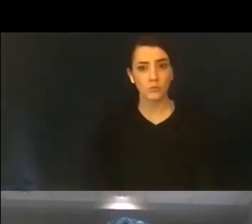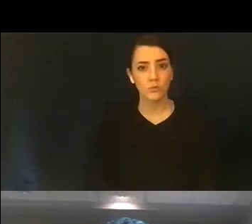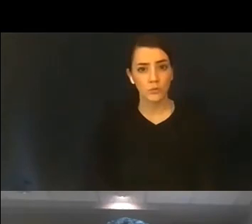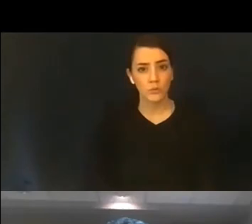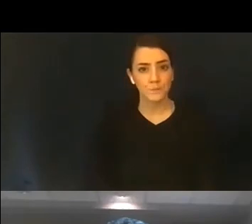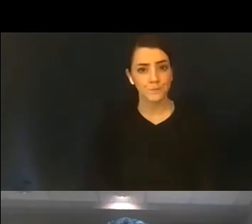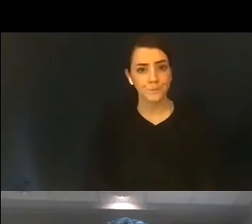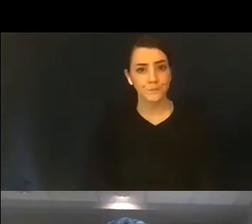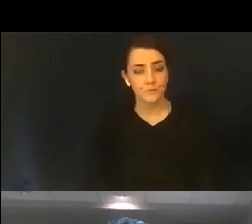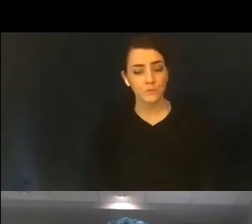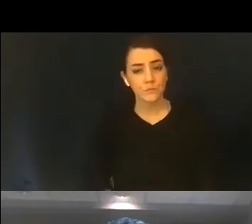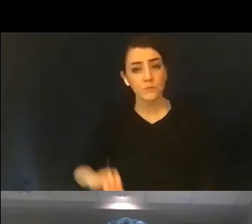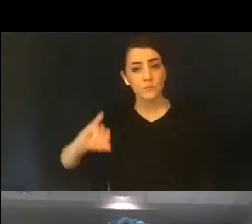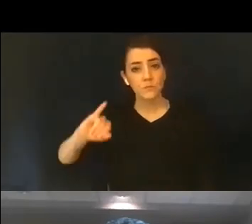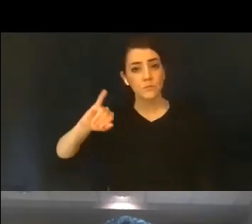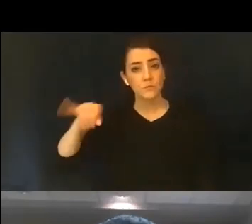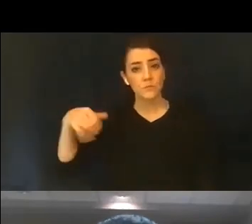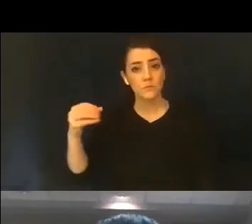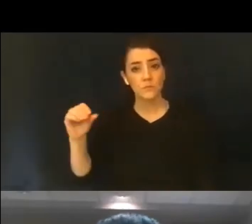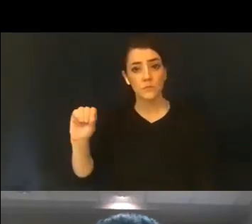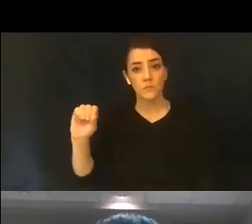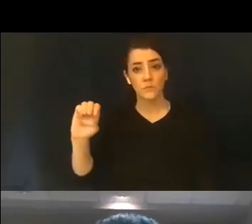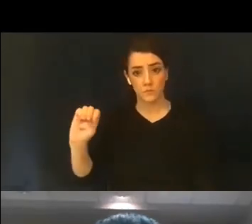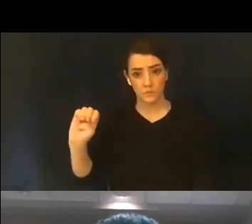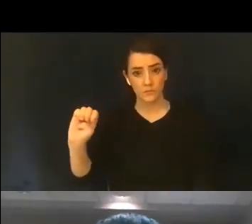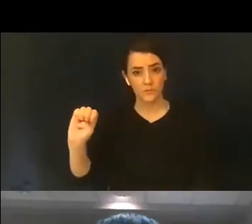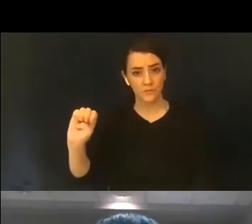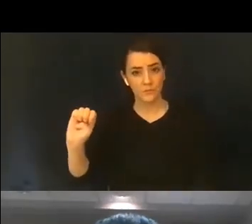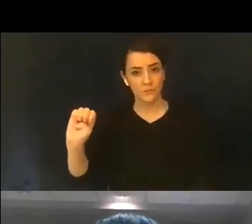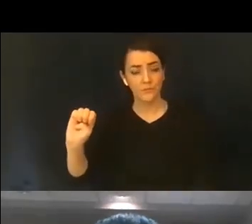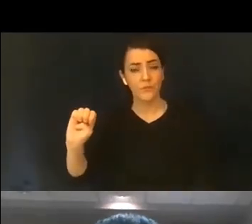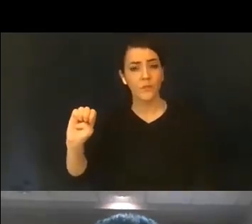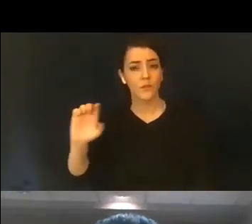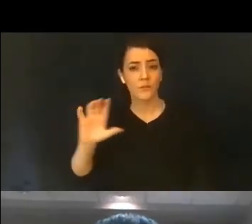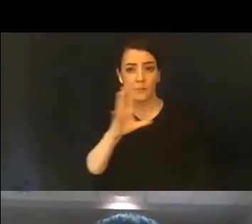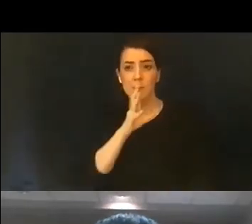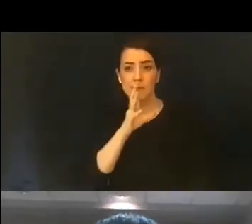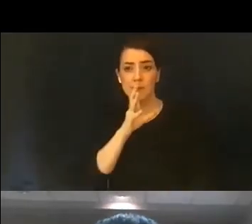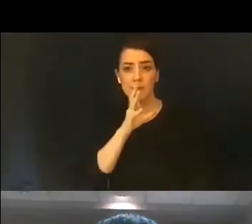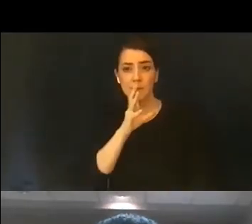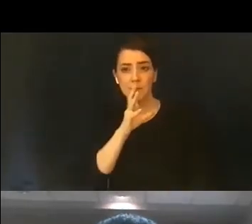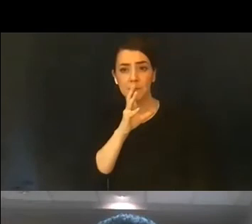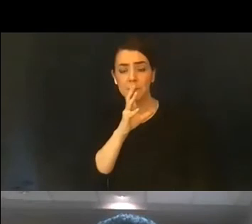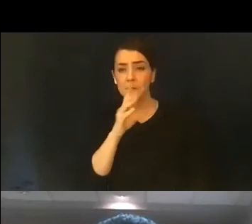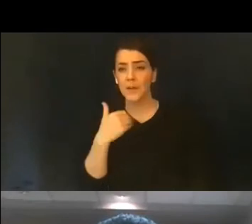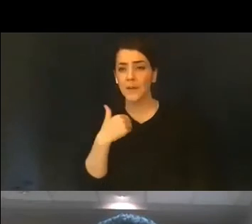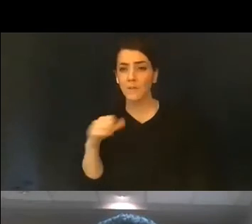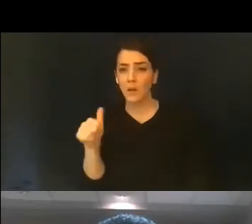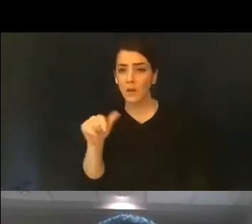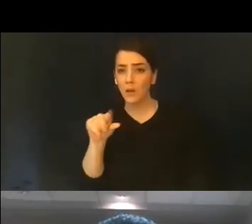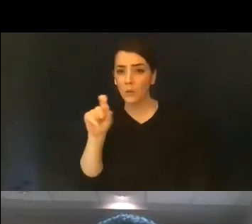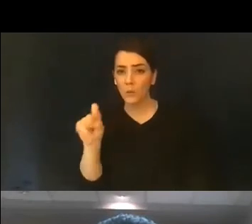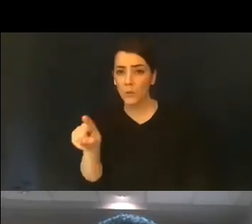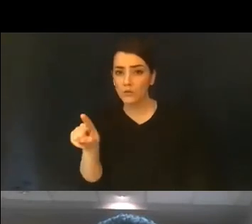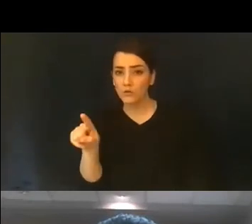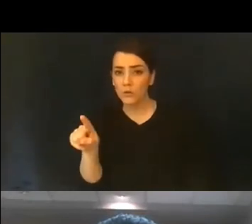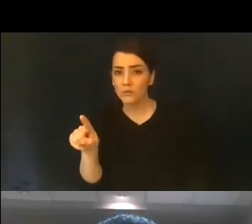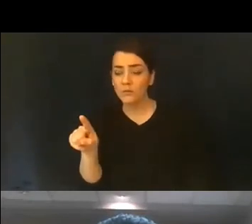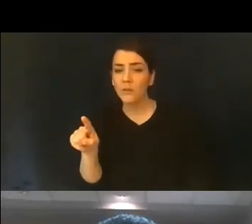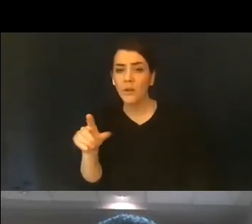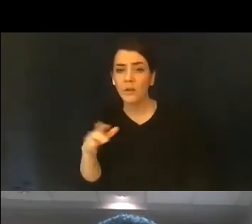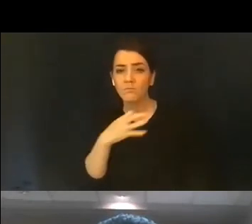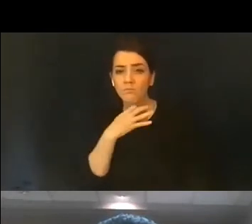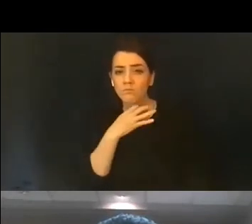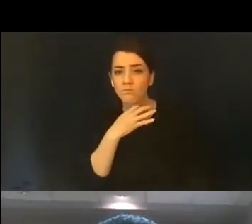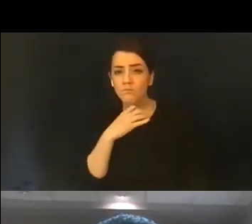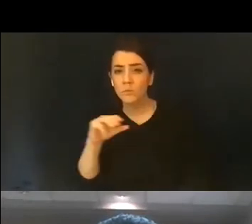I think to follow up that question, Kosol, there's a really interesting question here from Gregory, wondering about whether the museum has